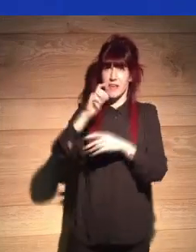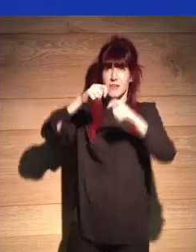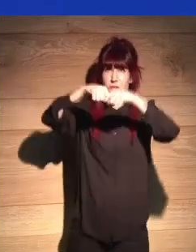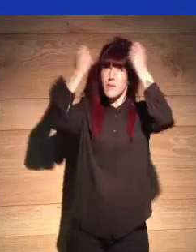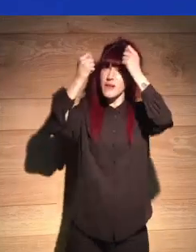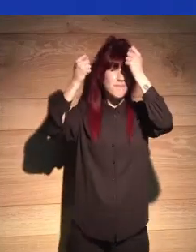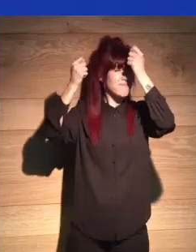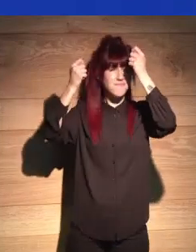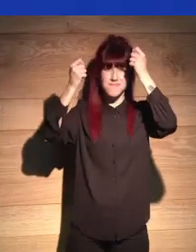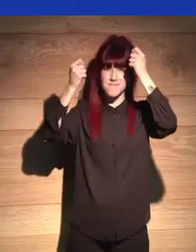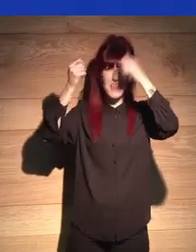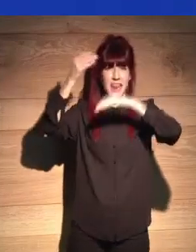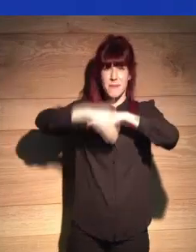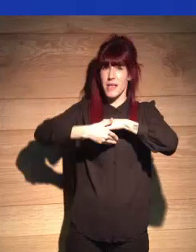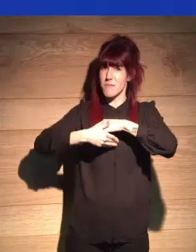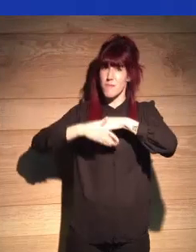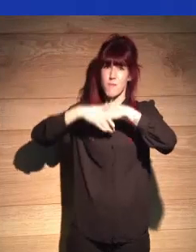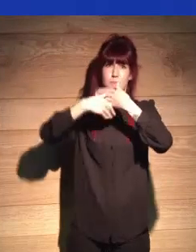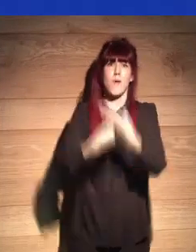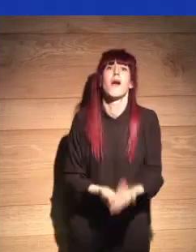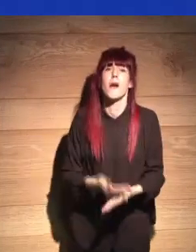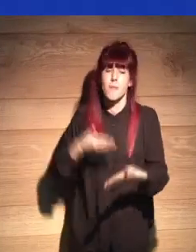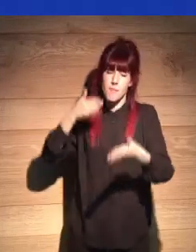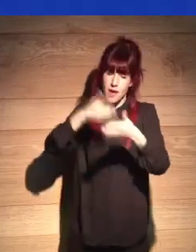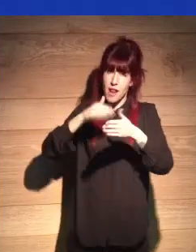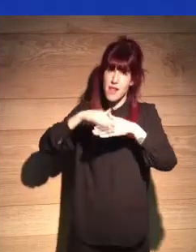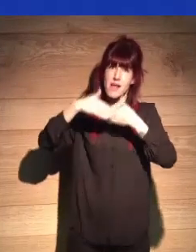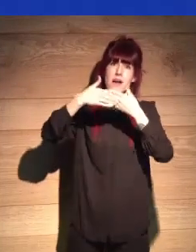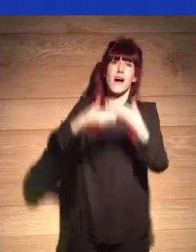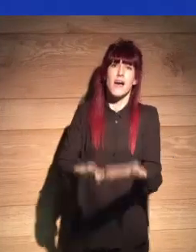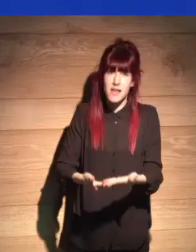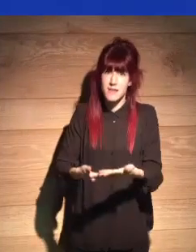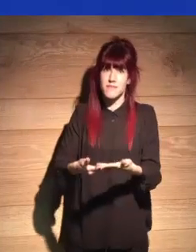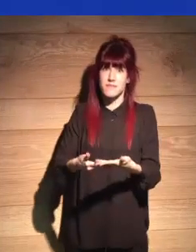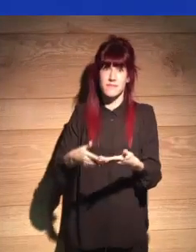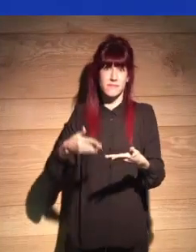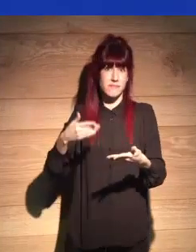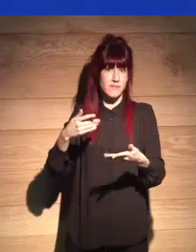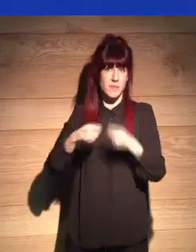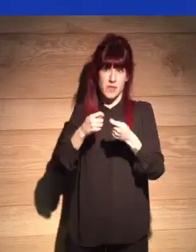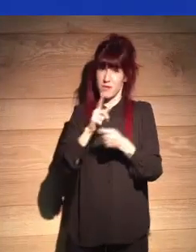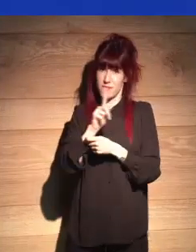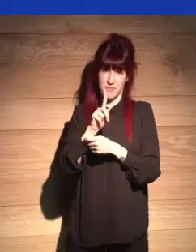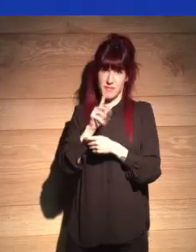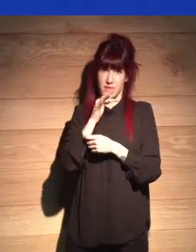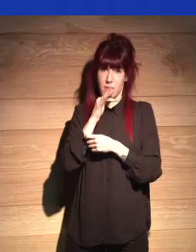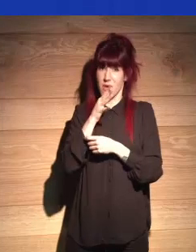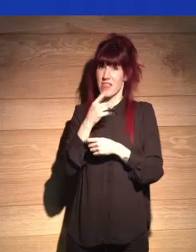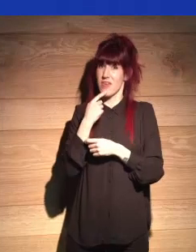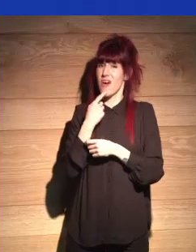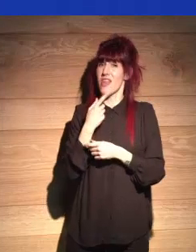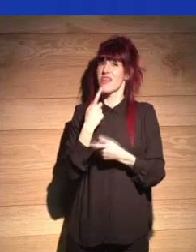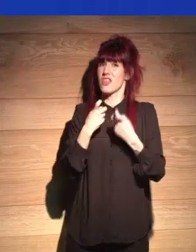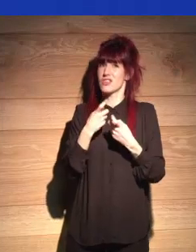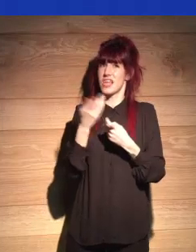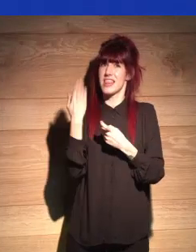so that we are able to break it. We haven't broken it yet because, and now I will give you the data that